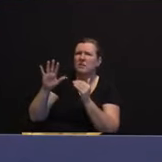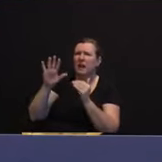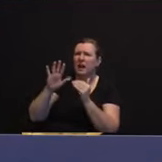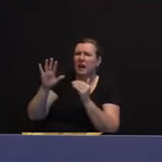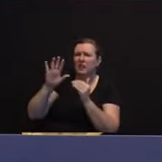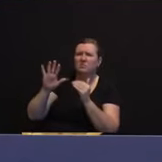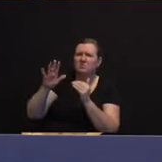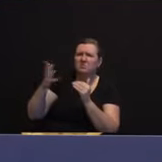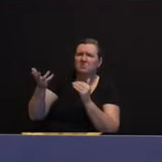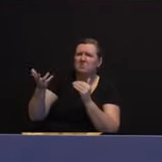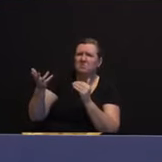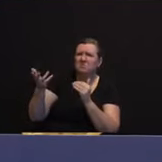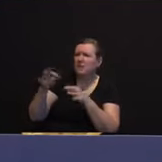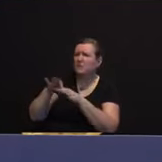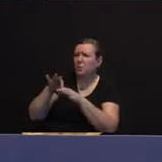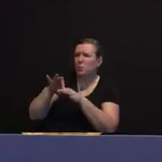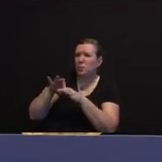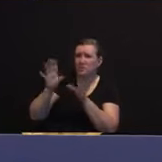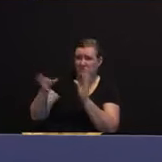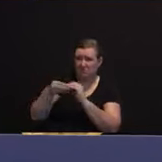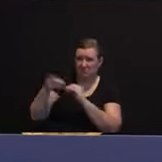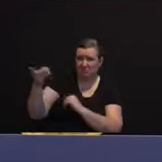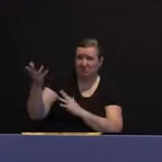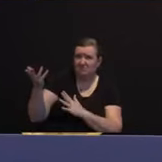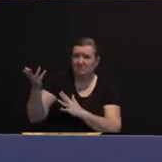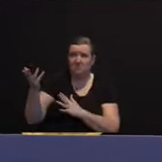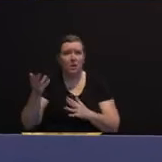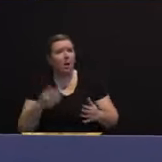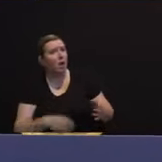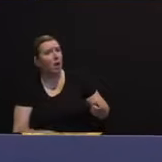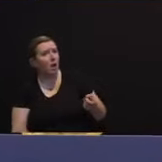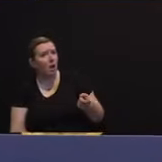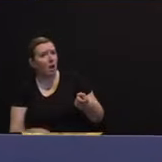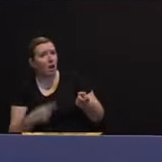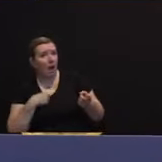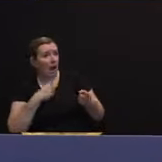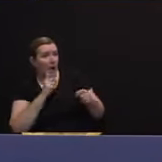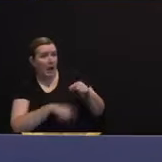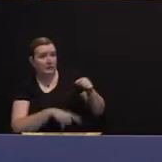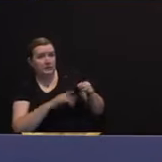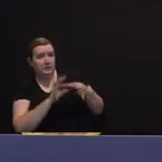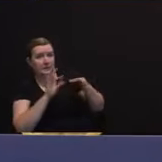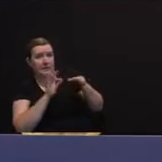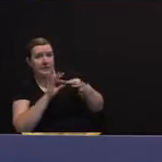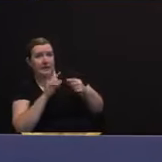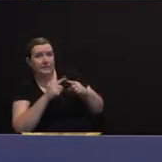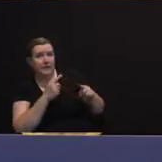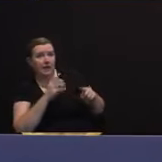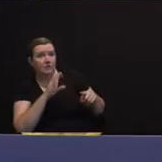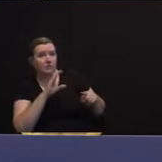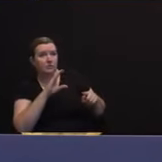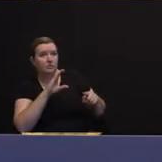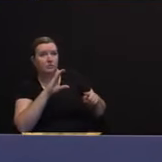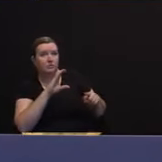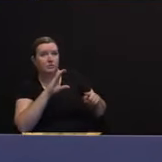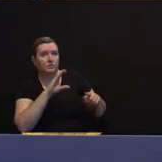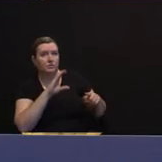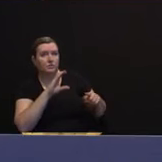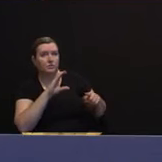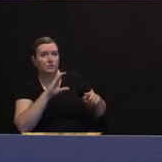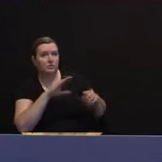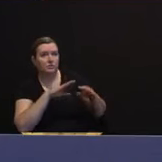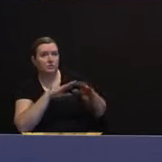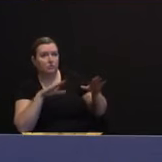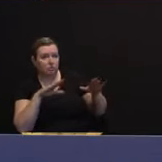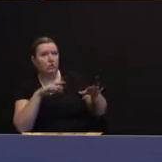Hospital of Philadelphia, did you say? Yeah. Okay. I can't speak for CHOP. It's a great institution, but I think I've already answered the question. All options remain on the